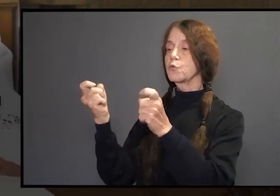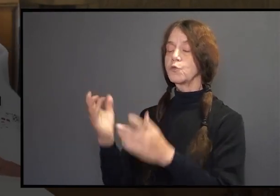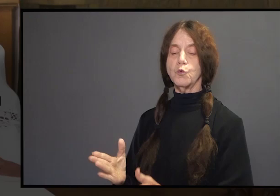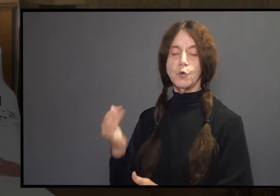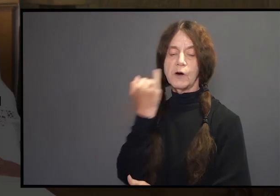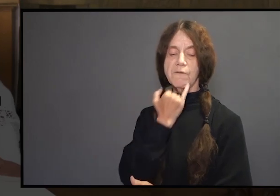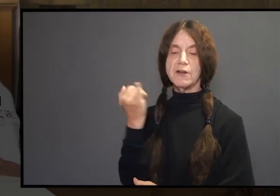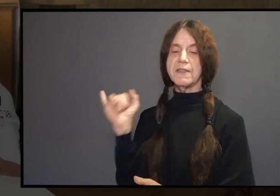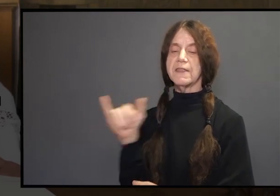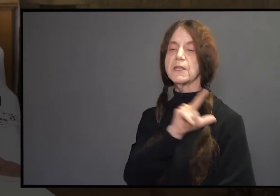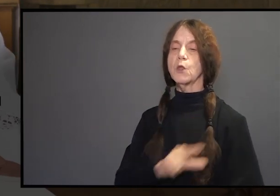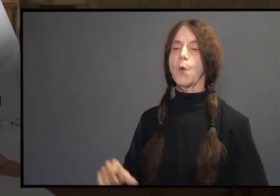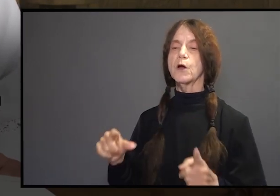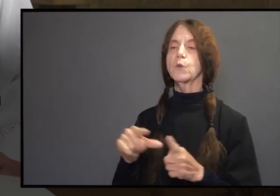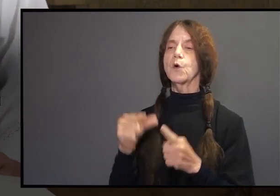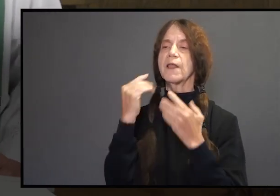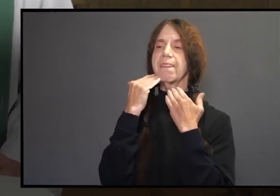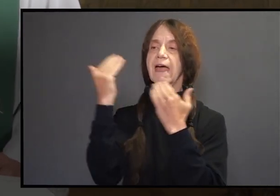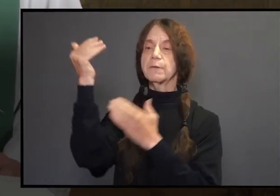Thanks be to God.